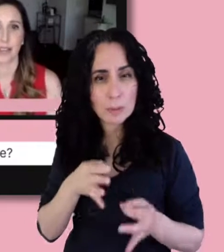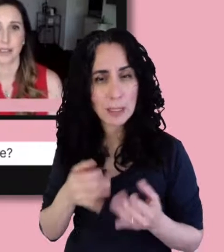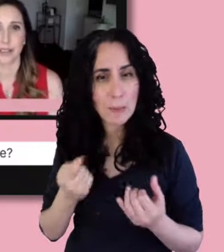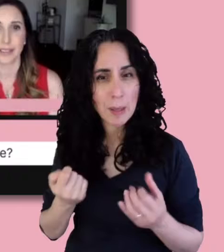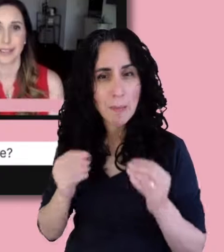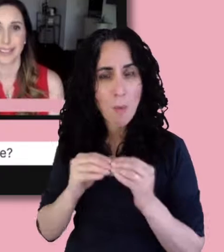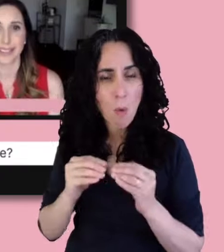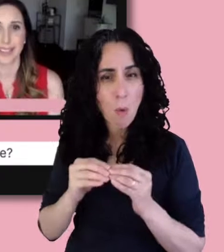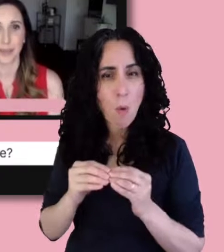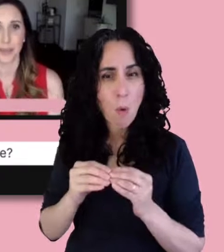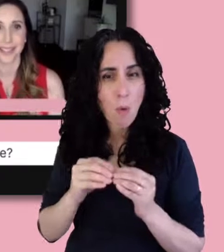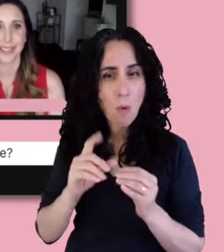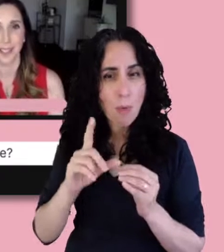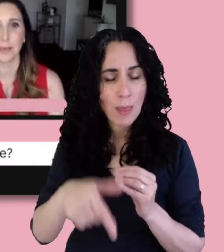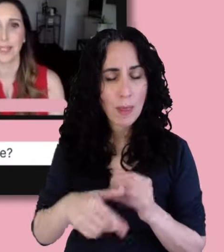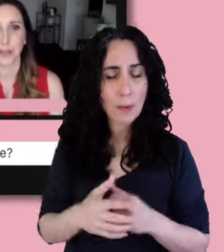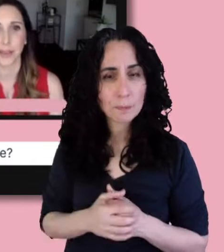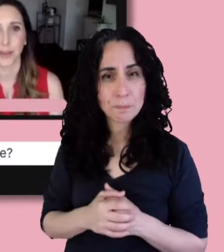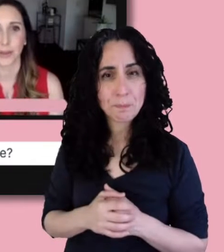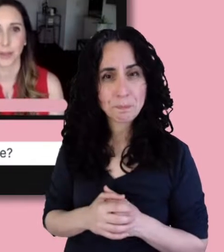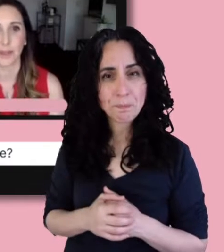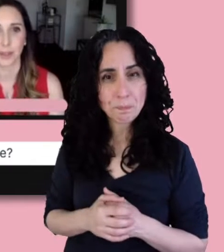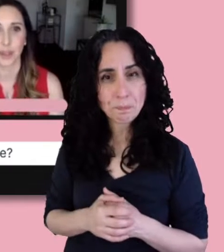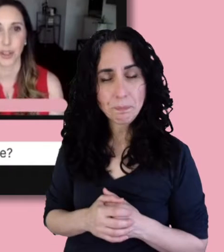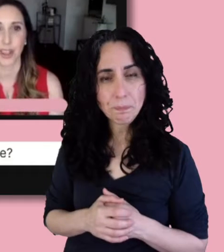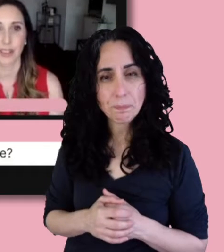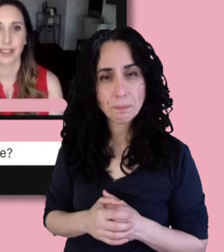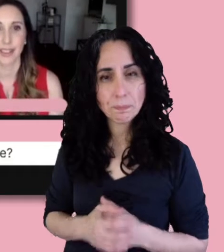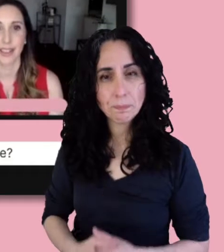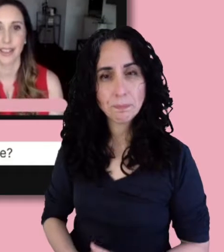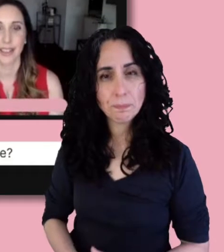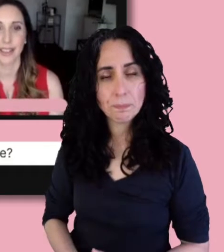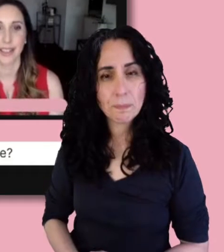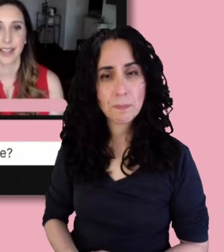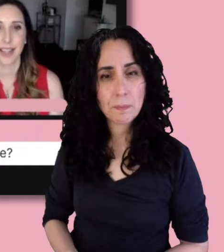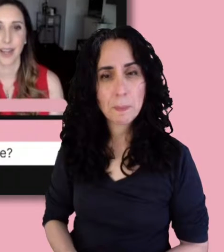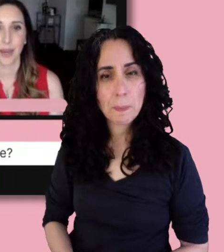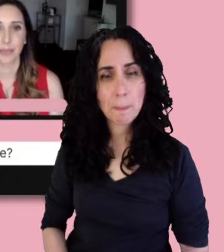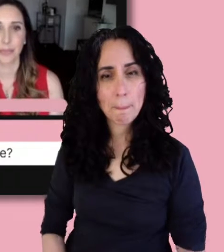that a little bit in a minute or two, for sure.